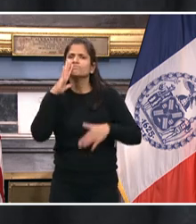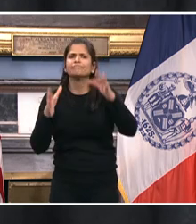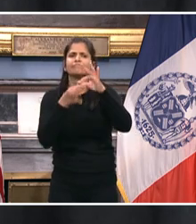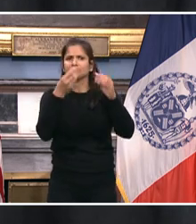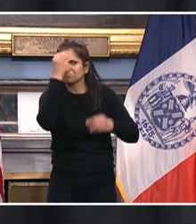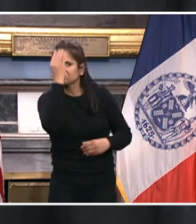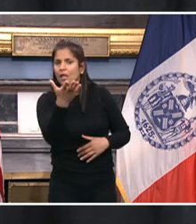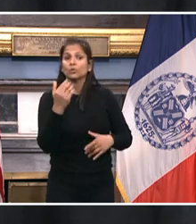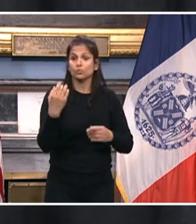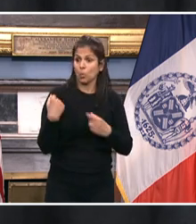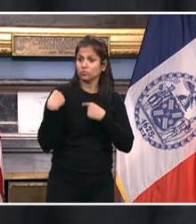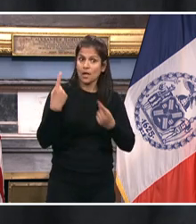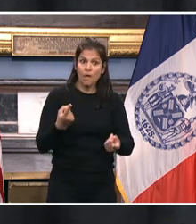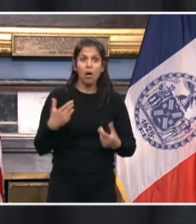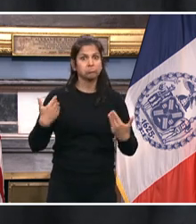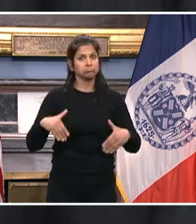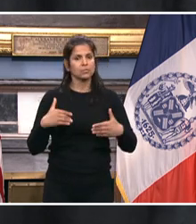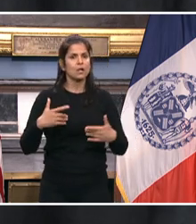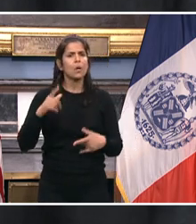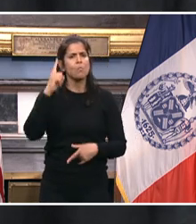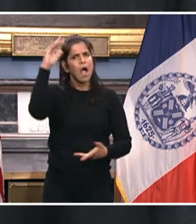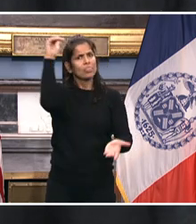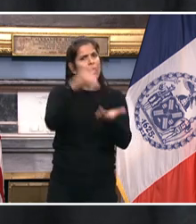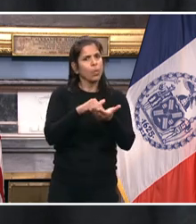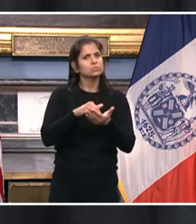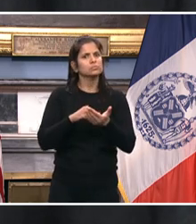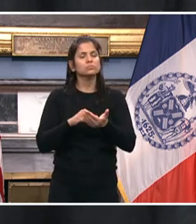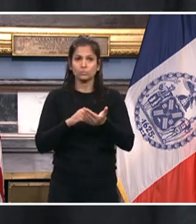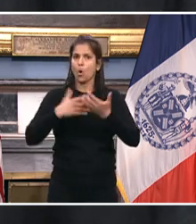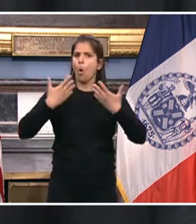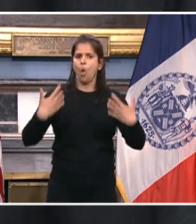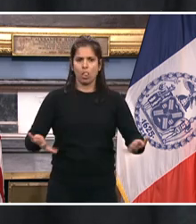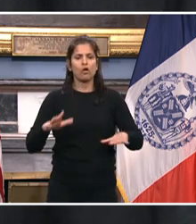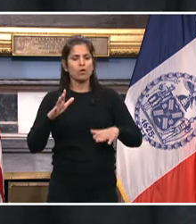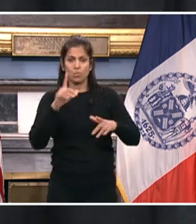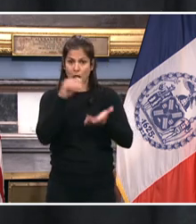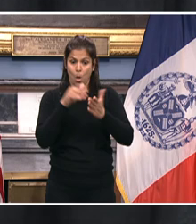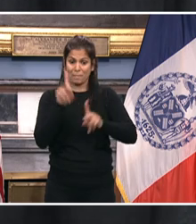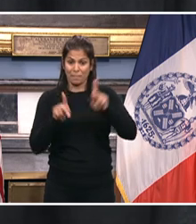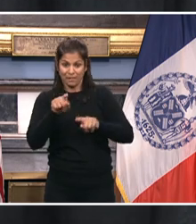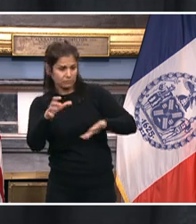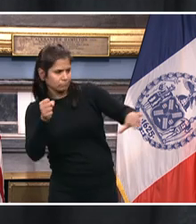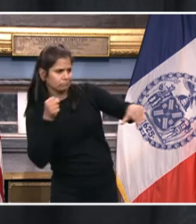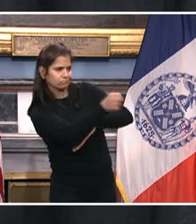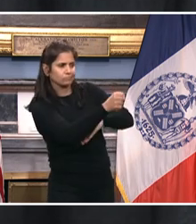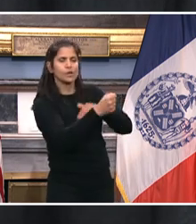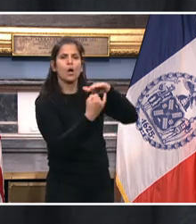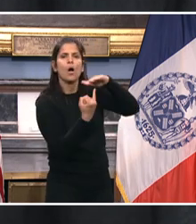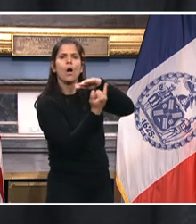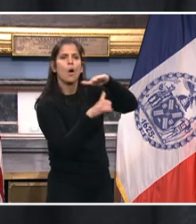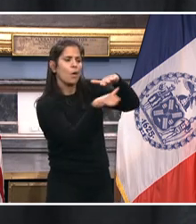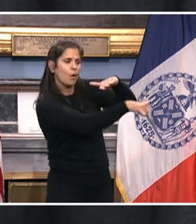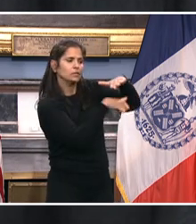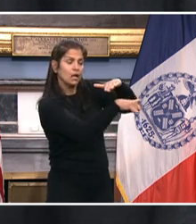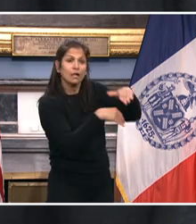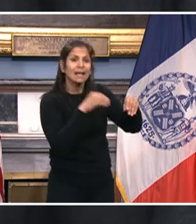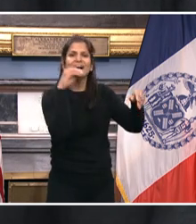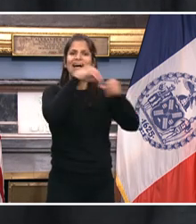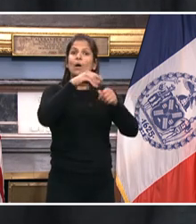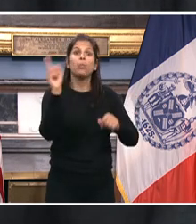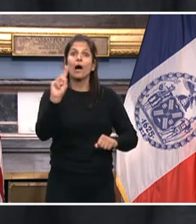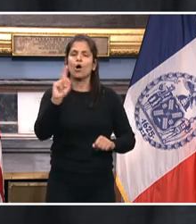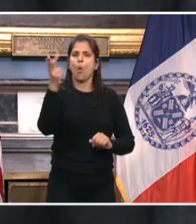space if the need does get any larger. Okay, we're going to shut down. Did I see one back there? Did I see one there? Okay, last